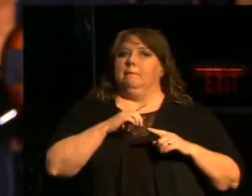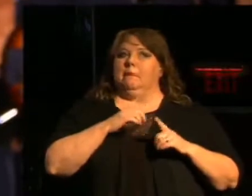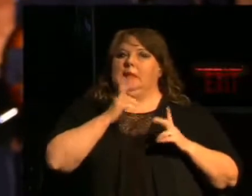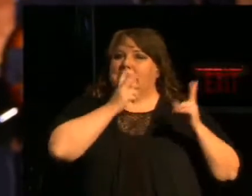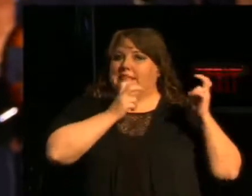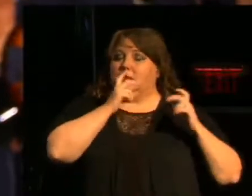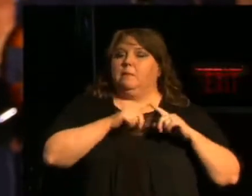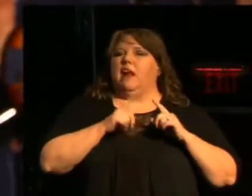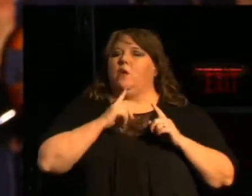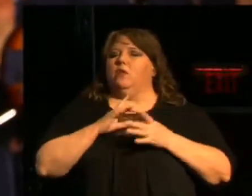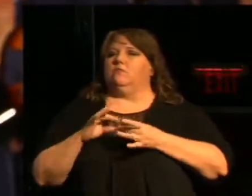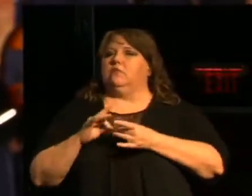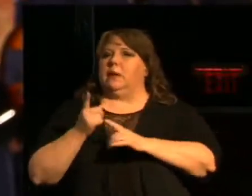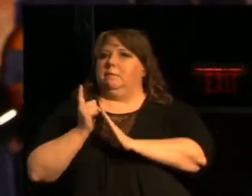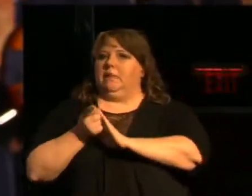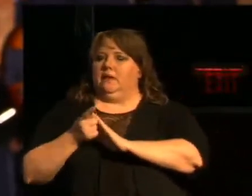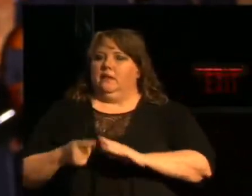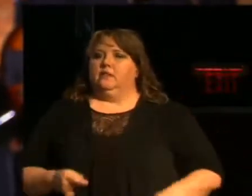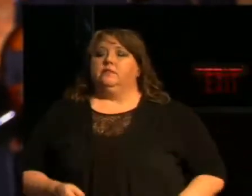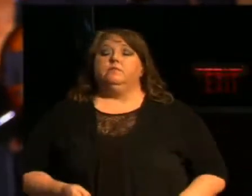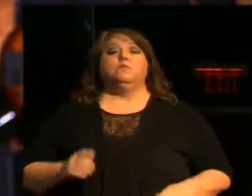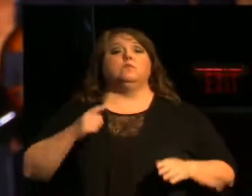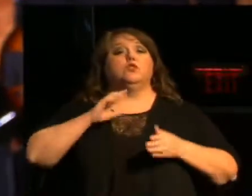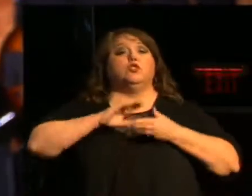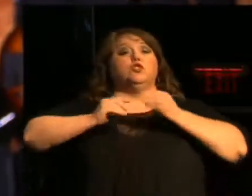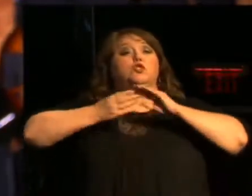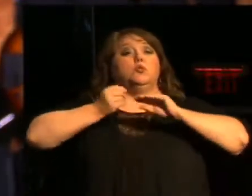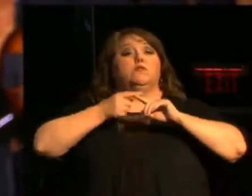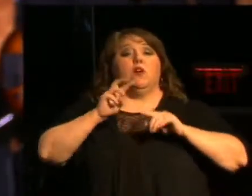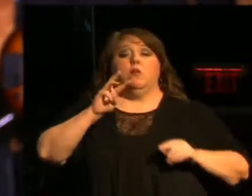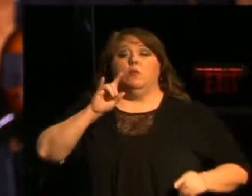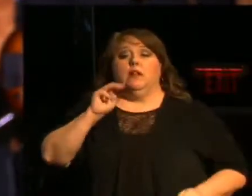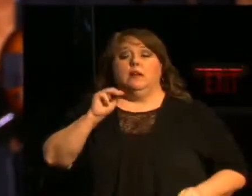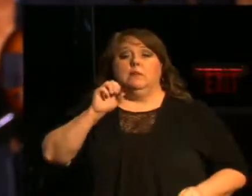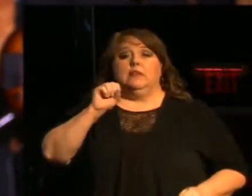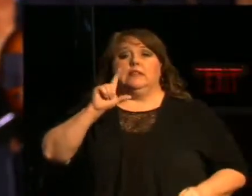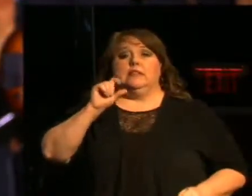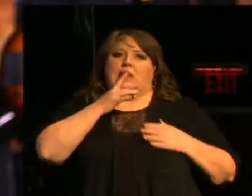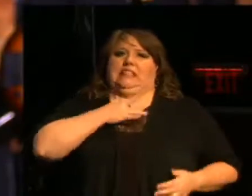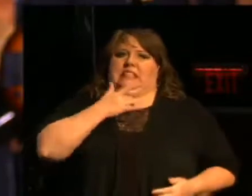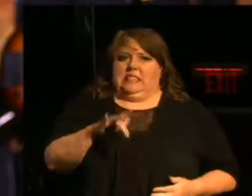We invite you to speak to us. We invite you to move through us, God.